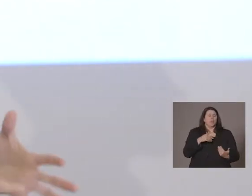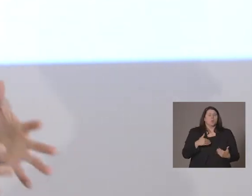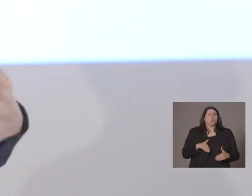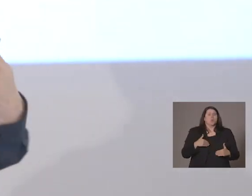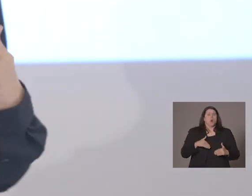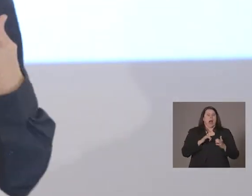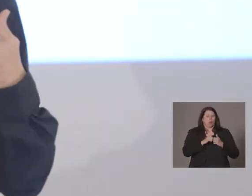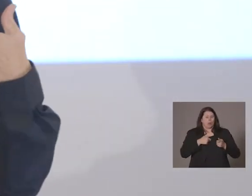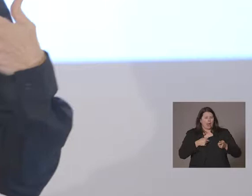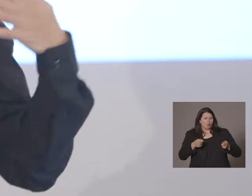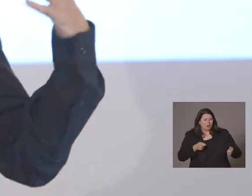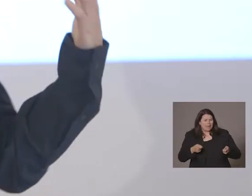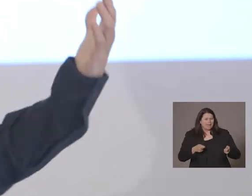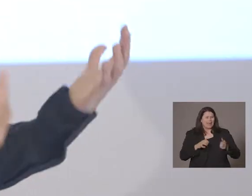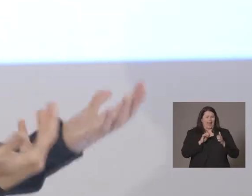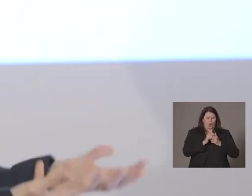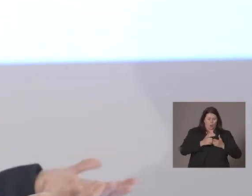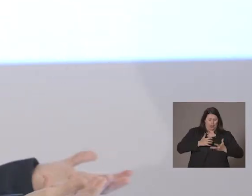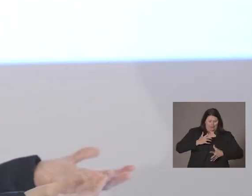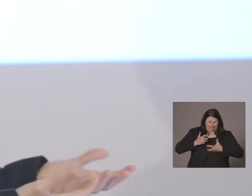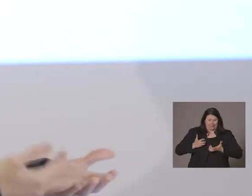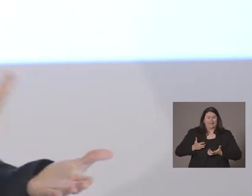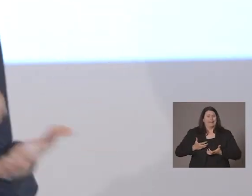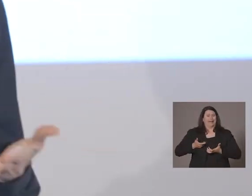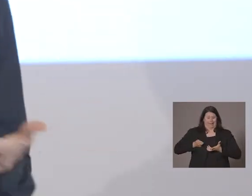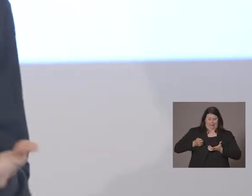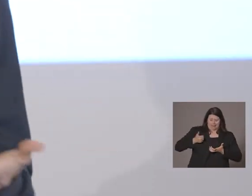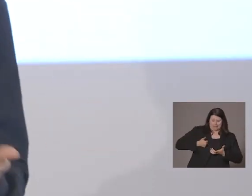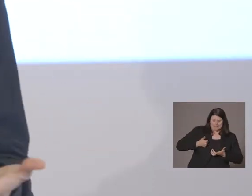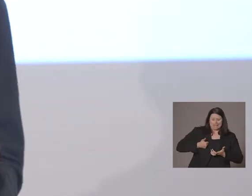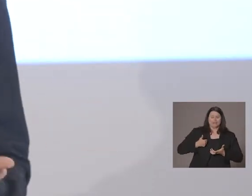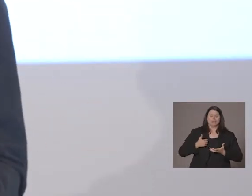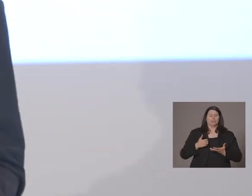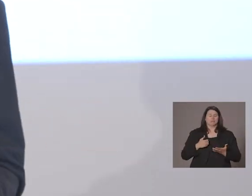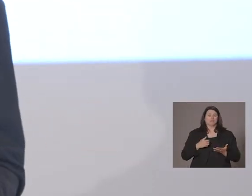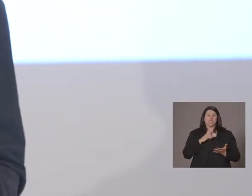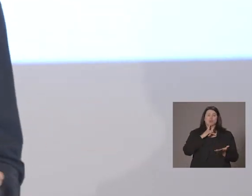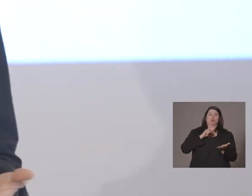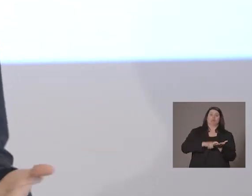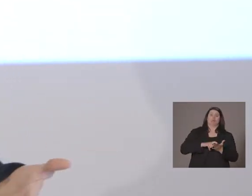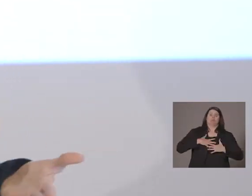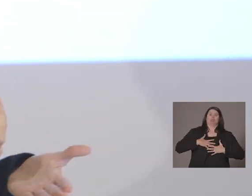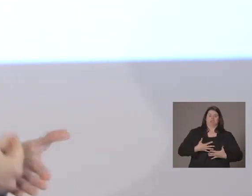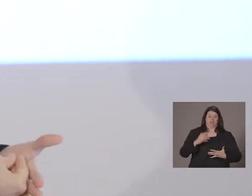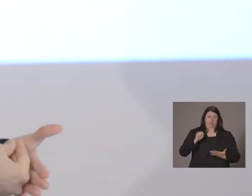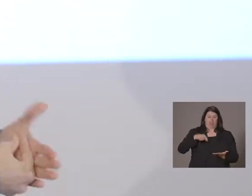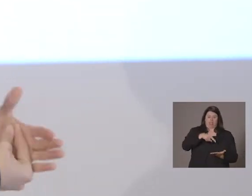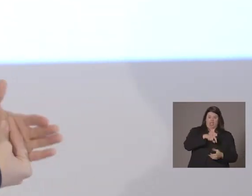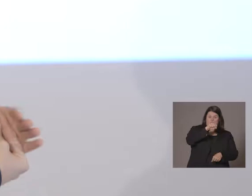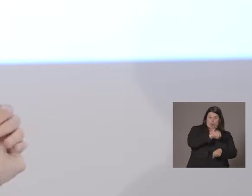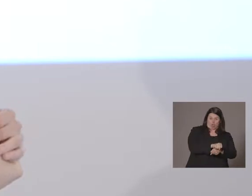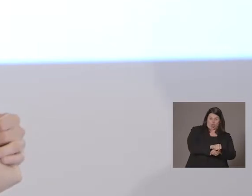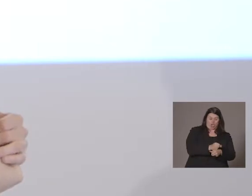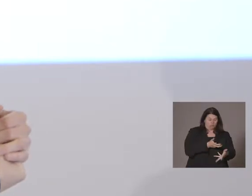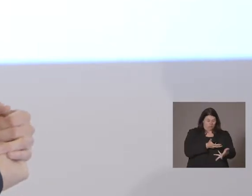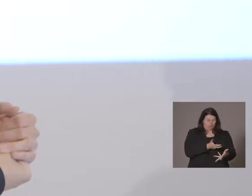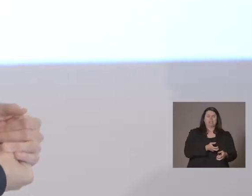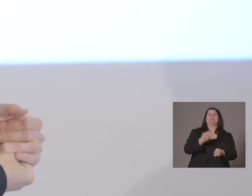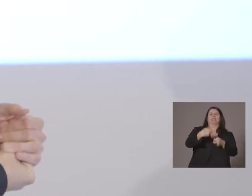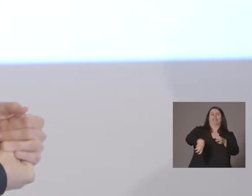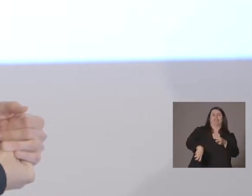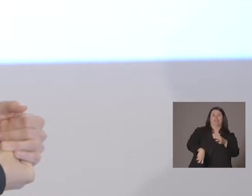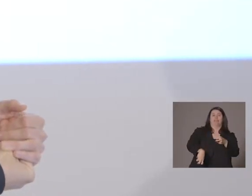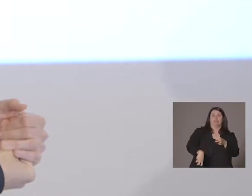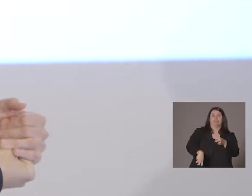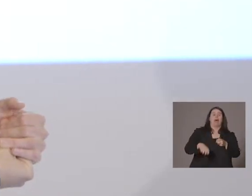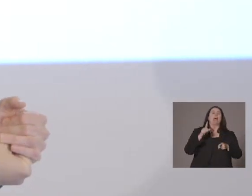we regulate? How do we come back to speaking our truth that this is really, really hard work, and we can't afford to pretend that it's not